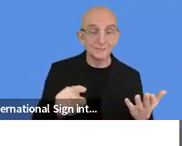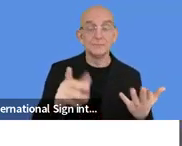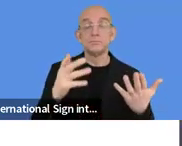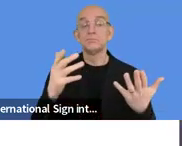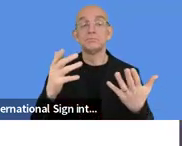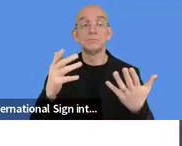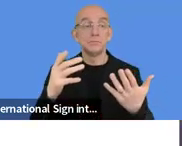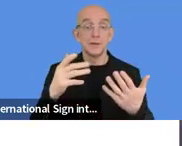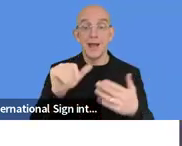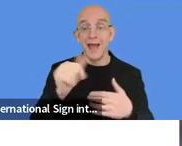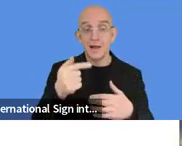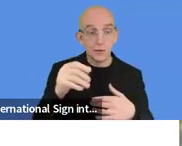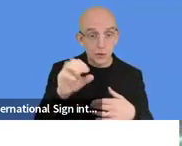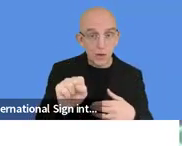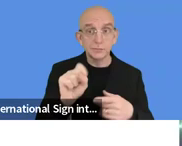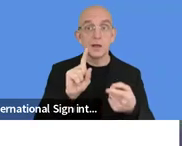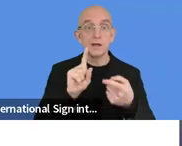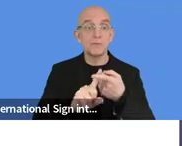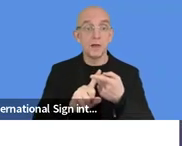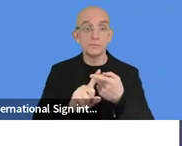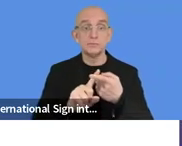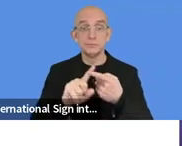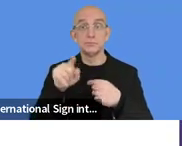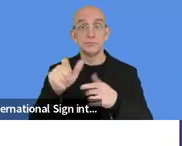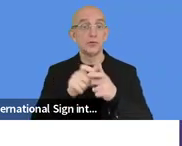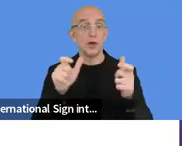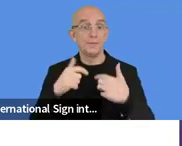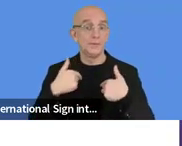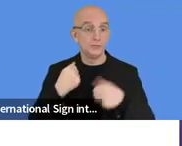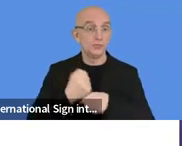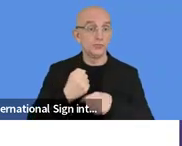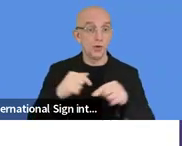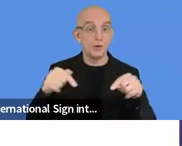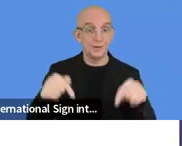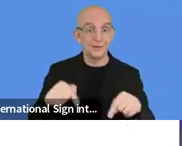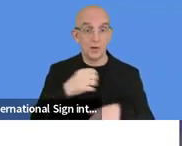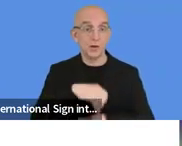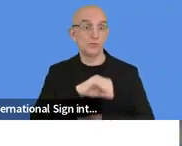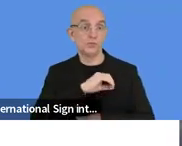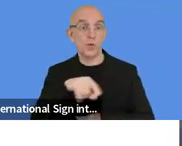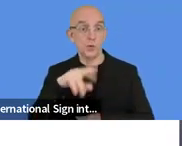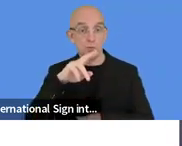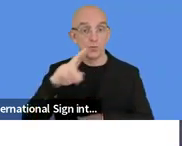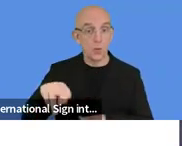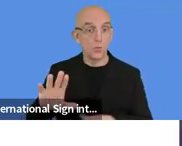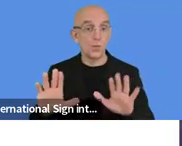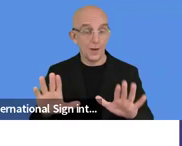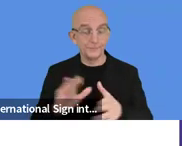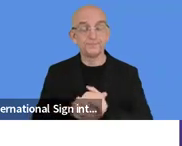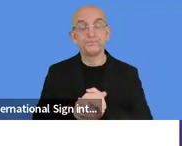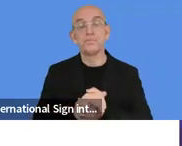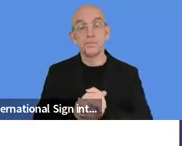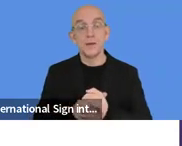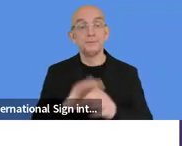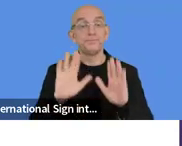your price piece of the webinar. Then we're going to jump into how Zero Project's Scaling Solutions program has